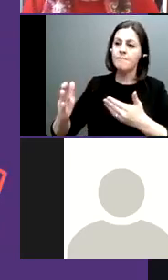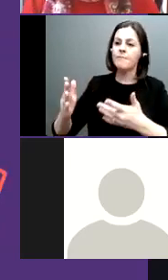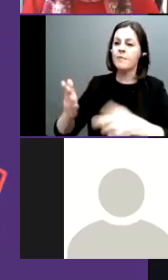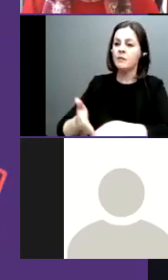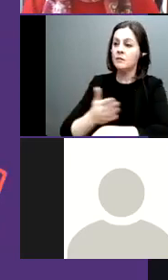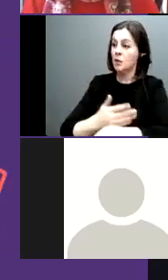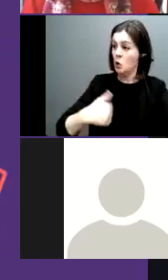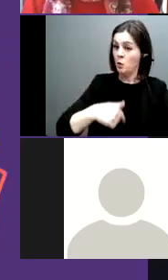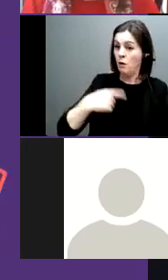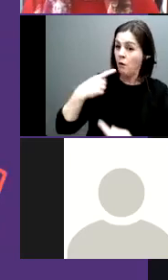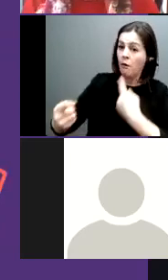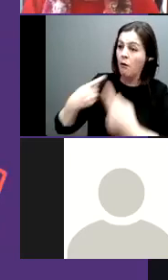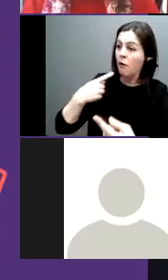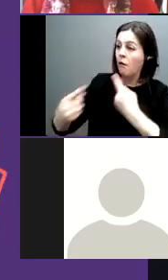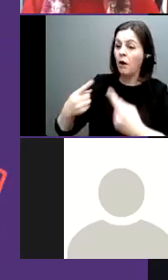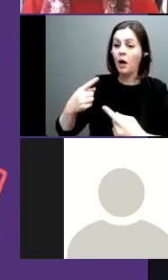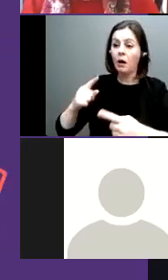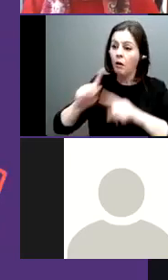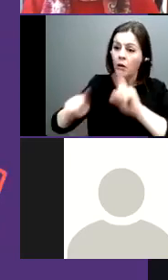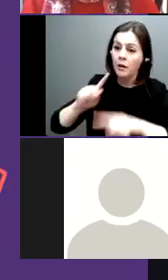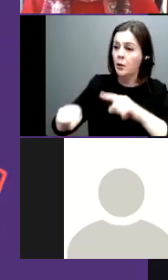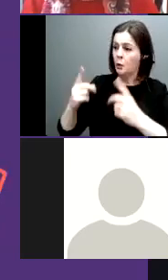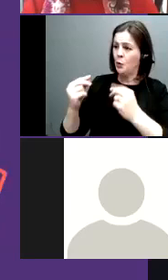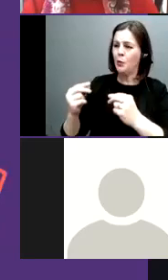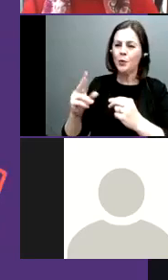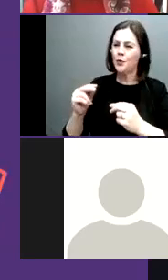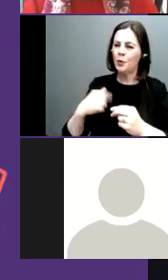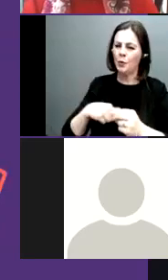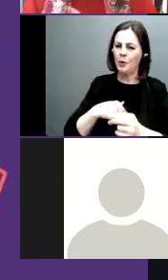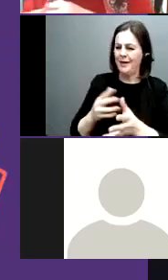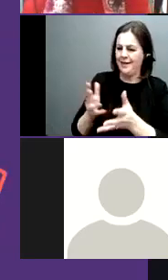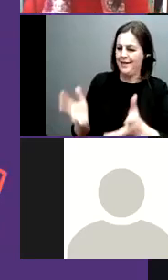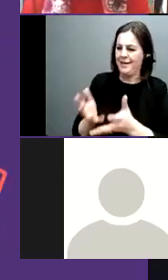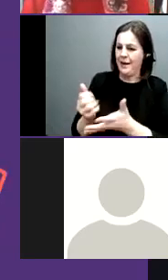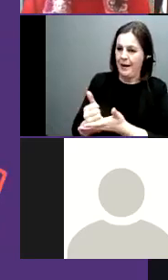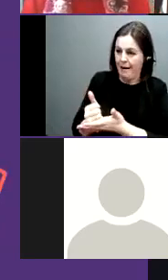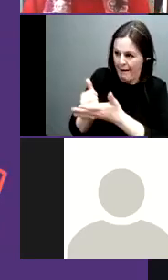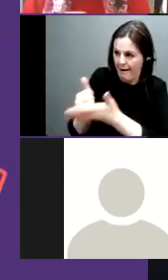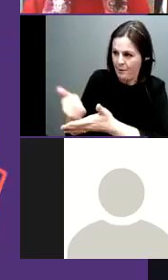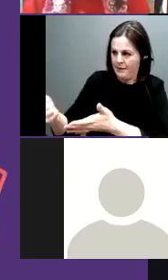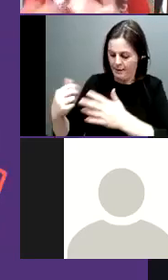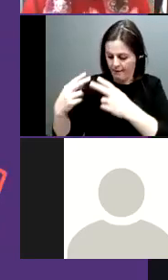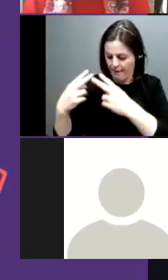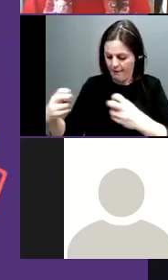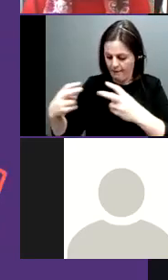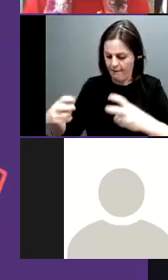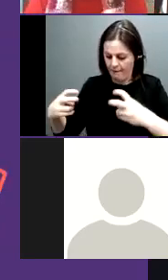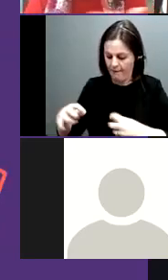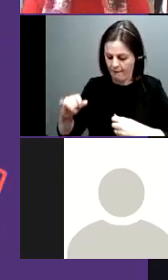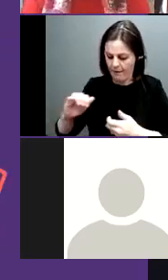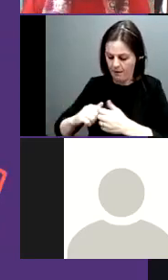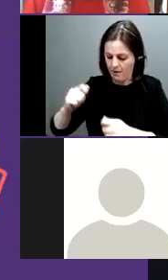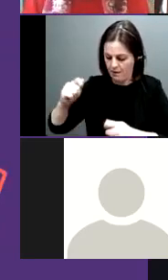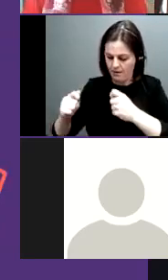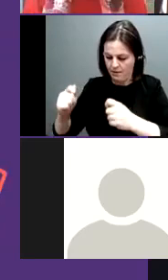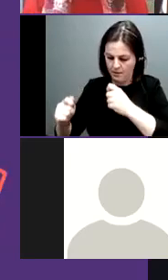or to tell them what to do. We're there to try to help them figure out what they need to do based on all